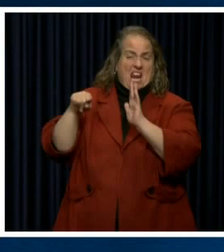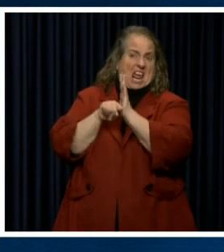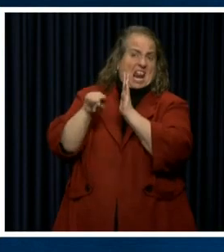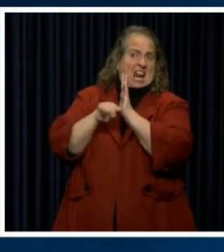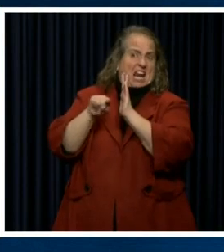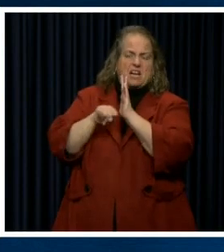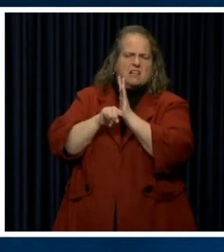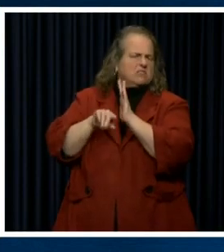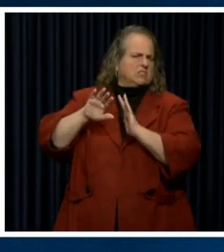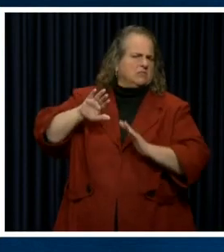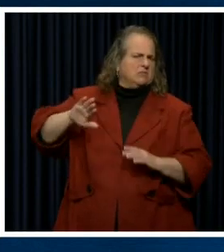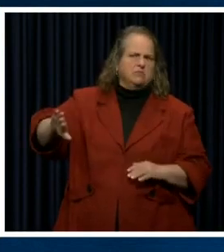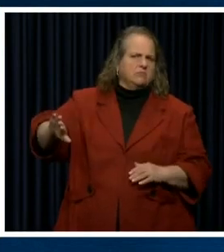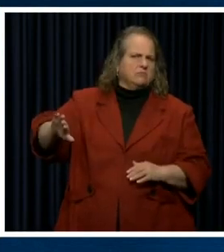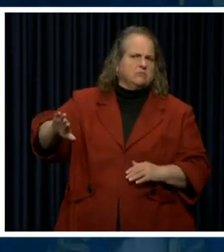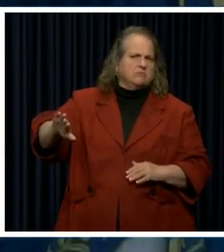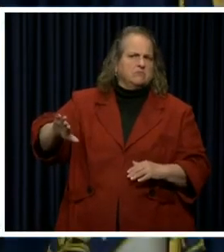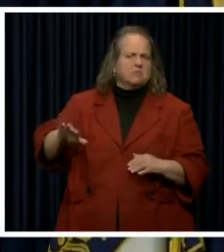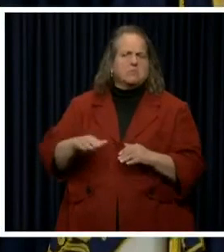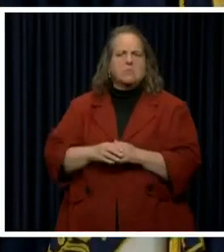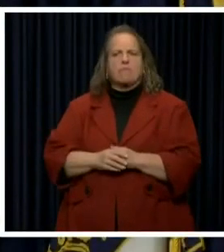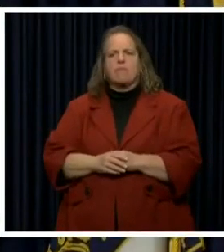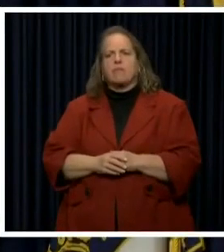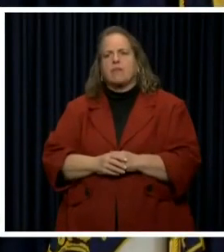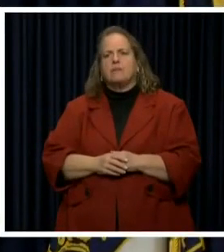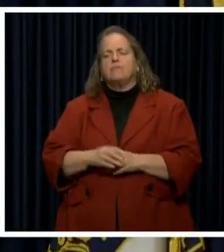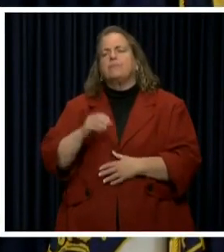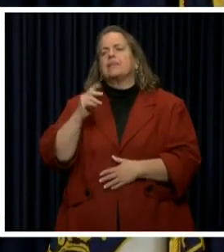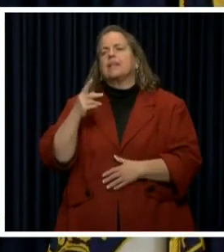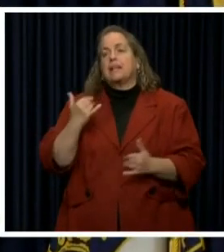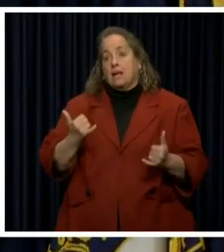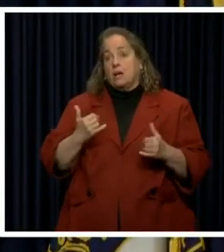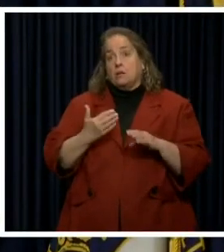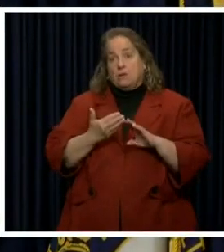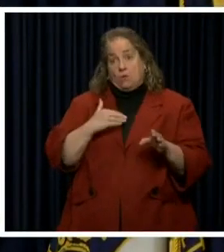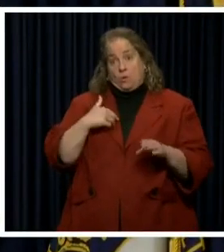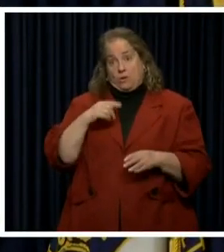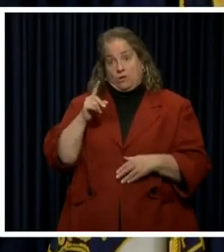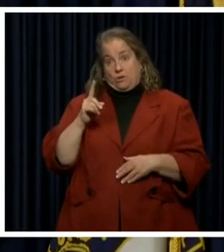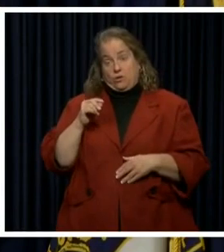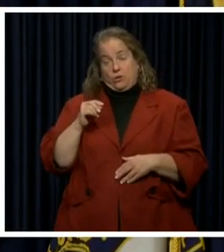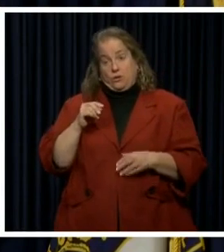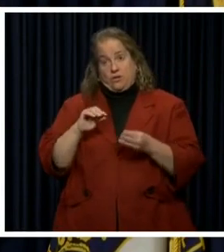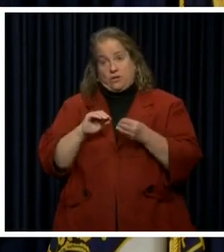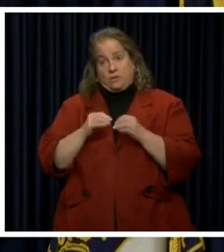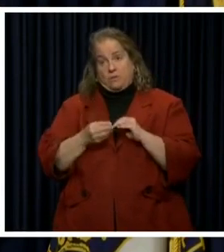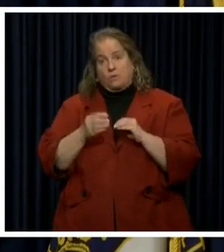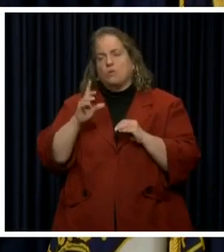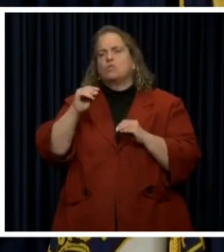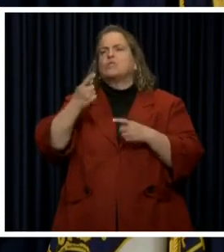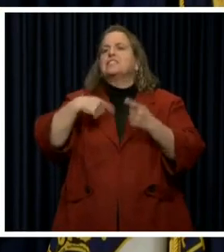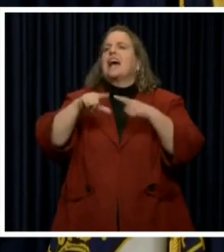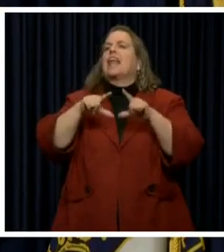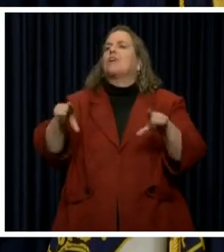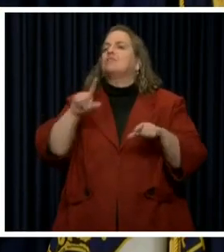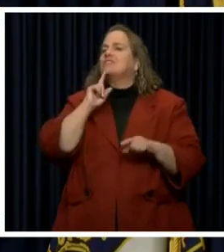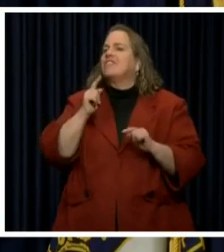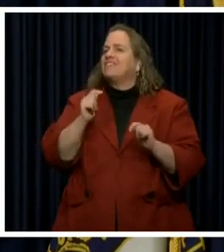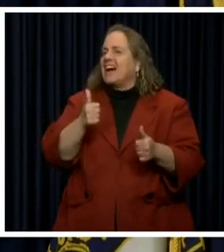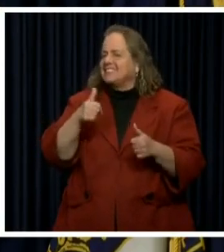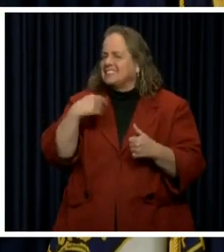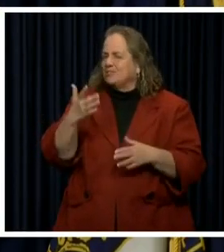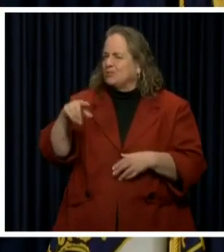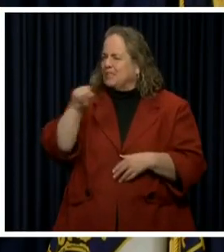going. All right, I want to jump before we do the let's do the sign language real quick to give everybody